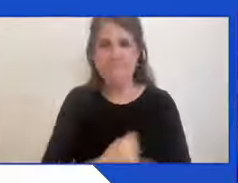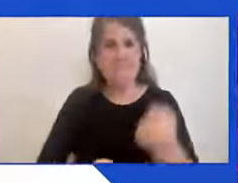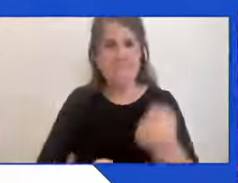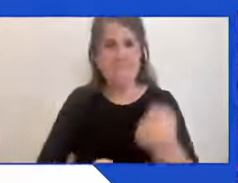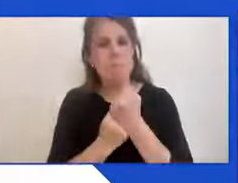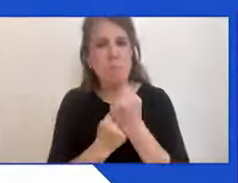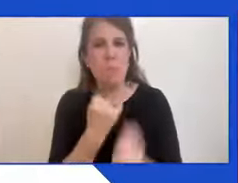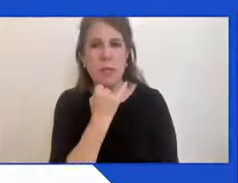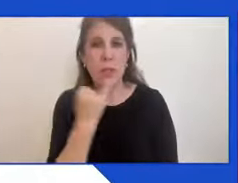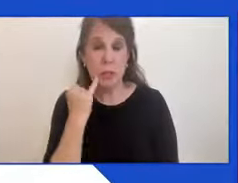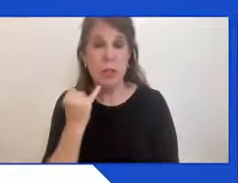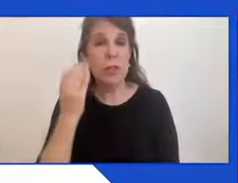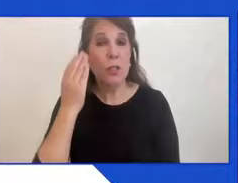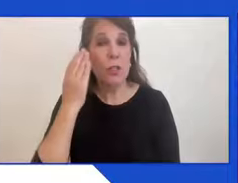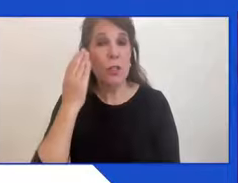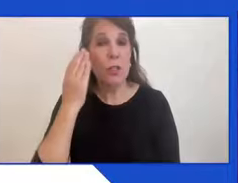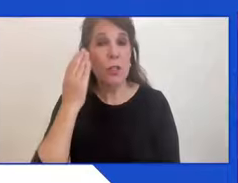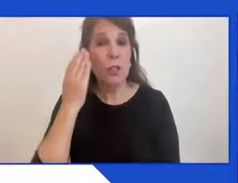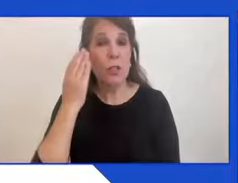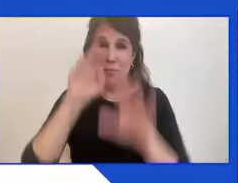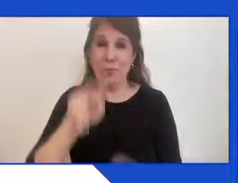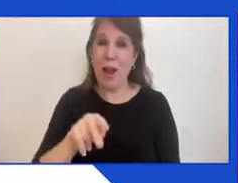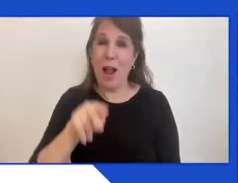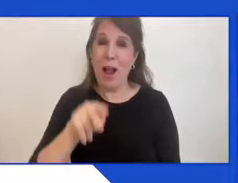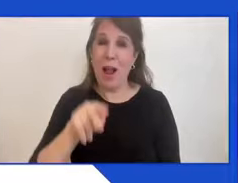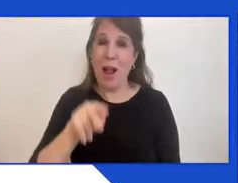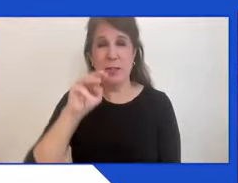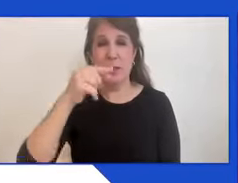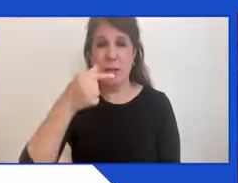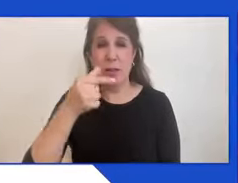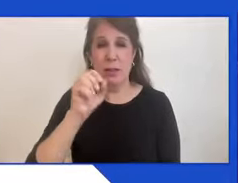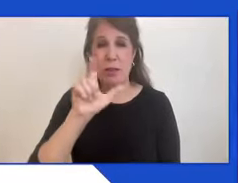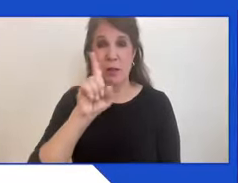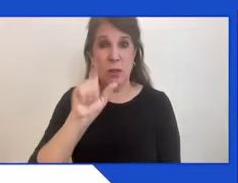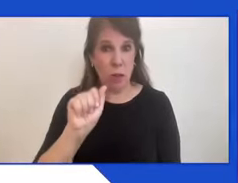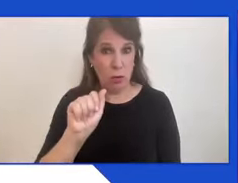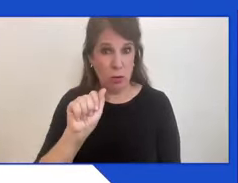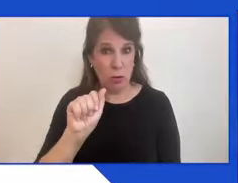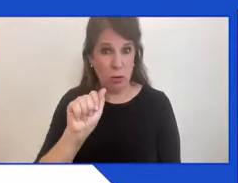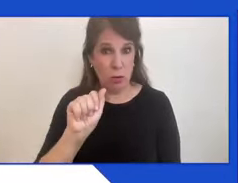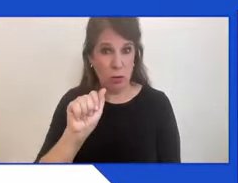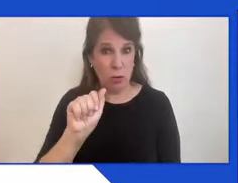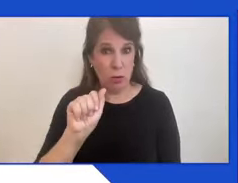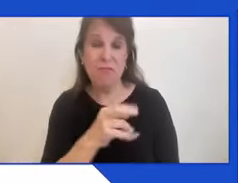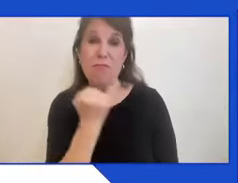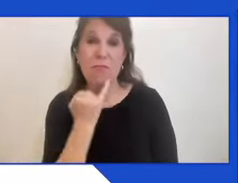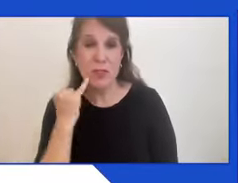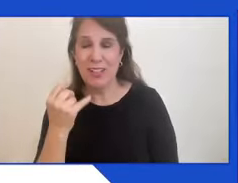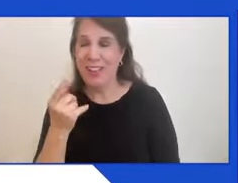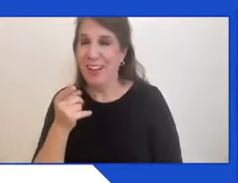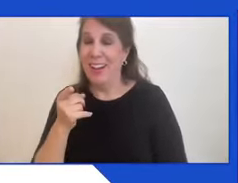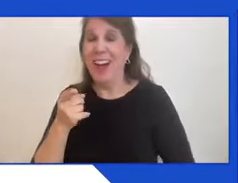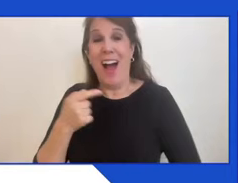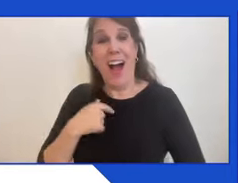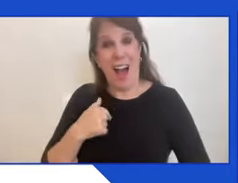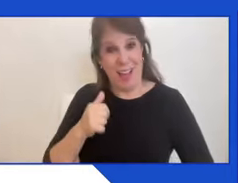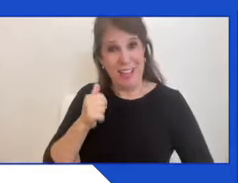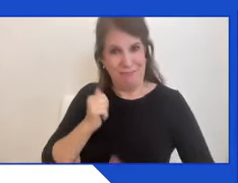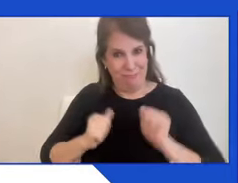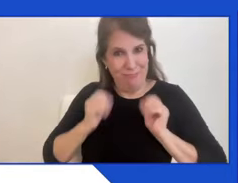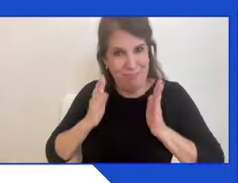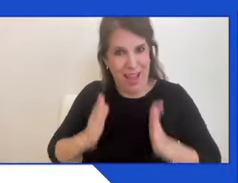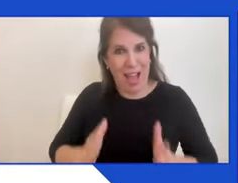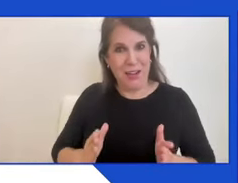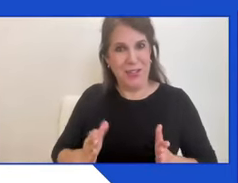As Golda Meir, the most important person I've ever had the honor to play, wow, in